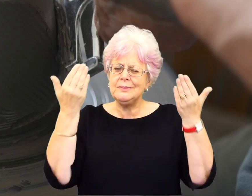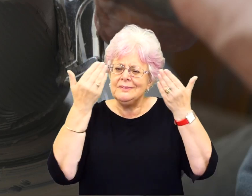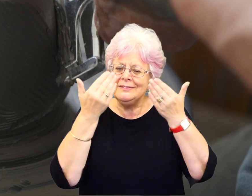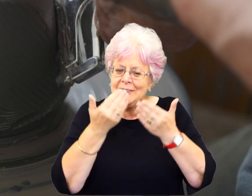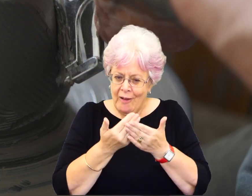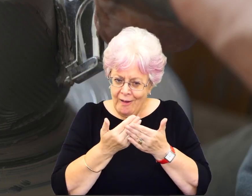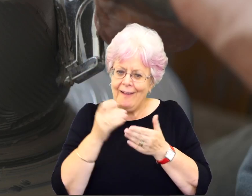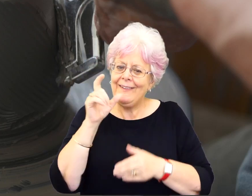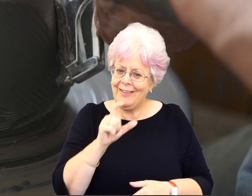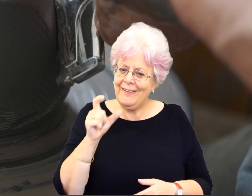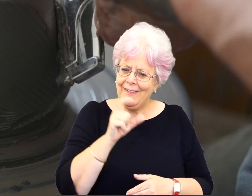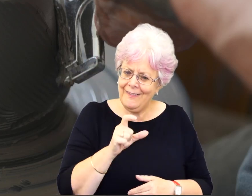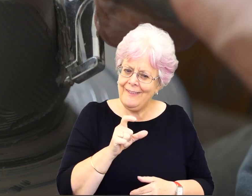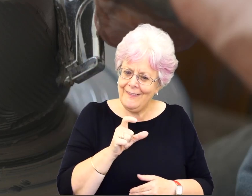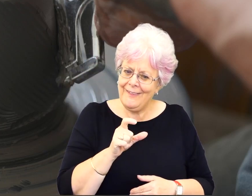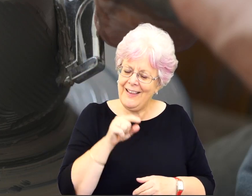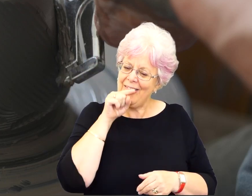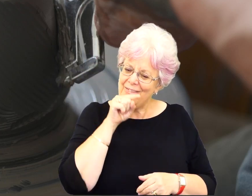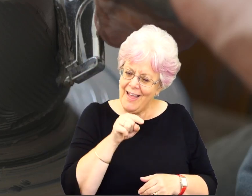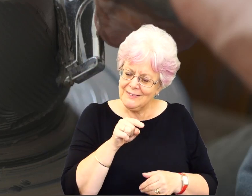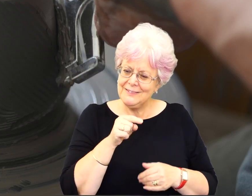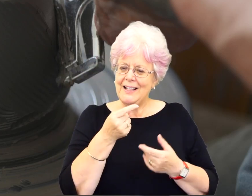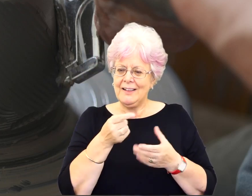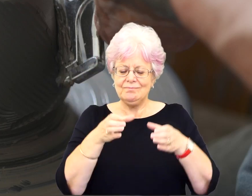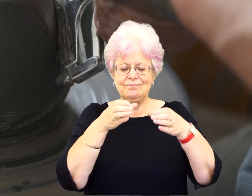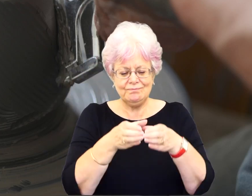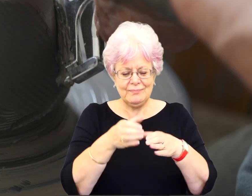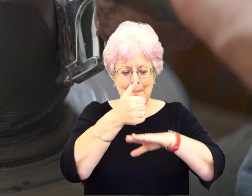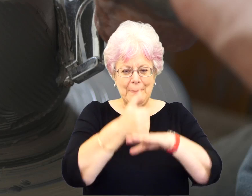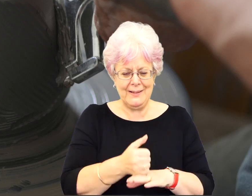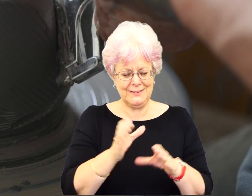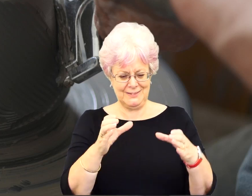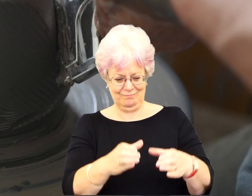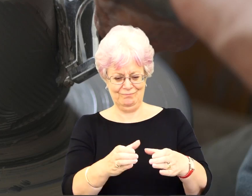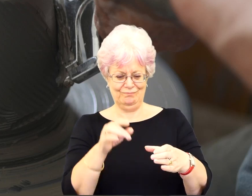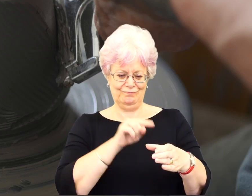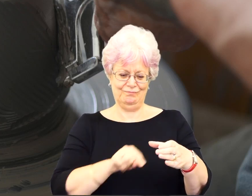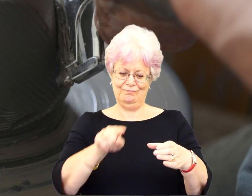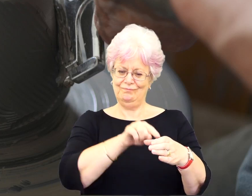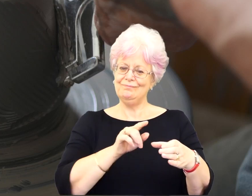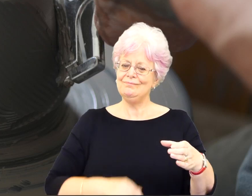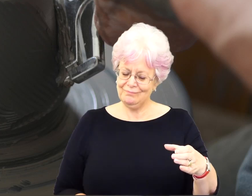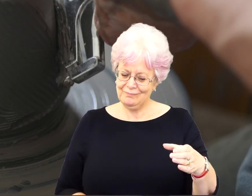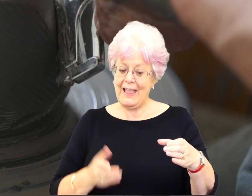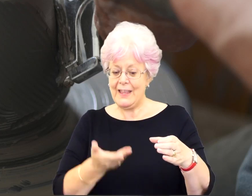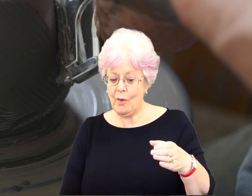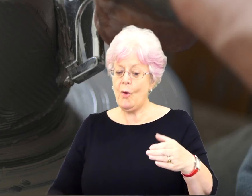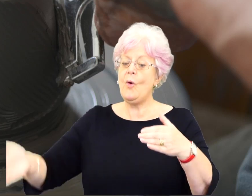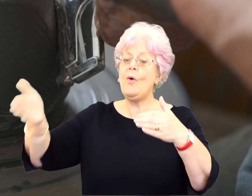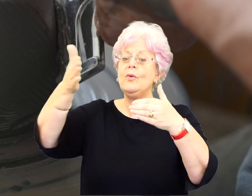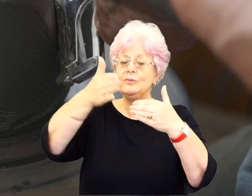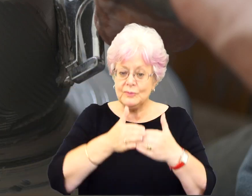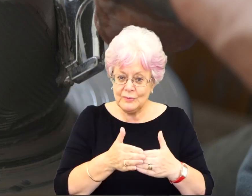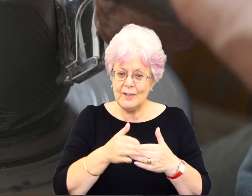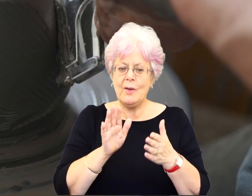that if I kind of think of that as being the underneath, that's my kind of base palette, and then on top of that